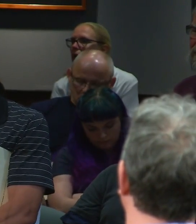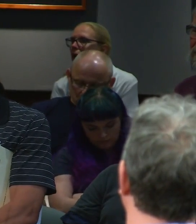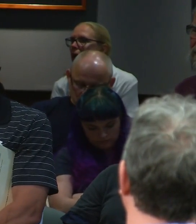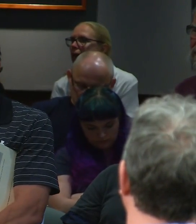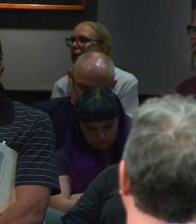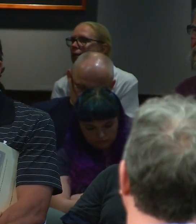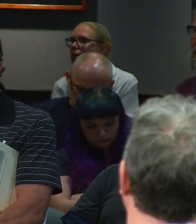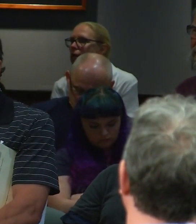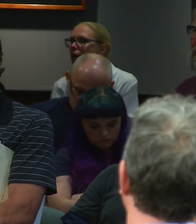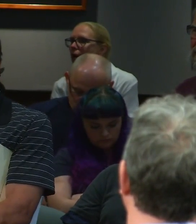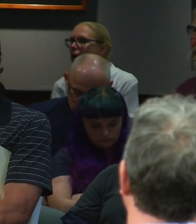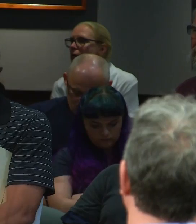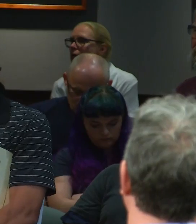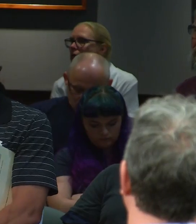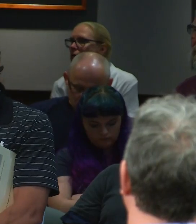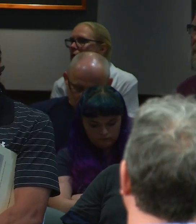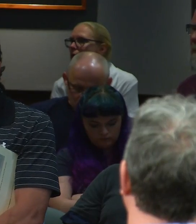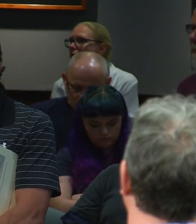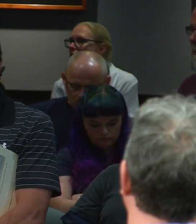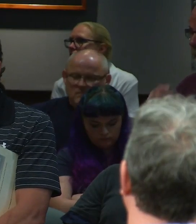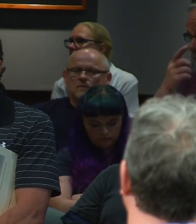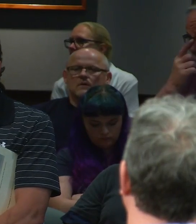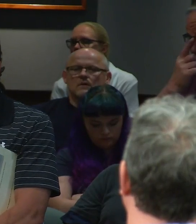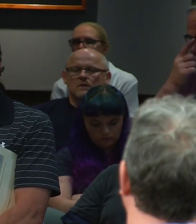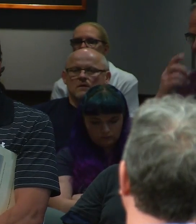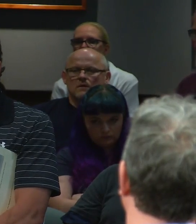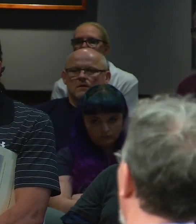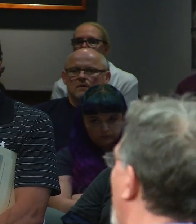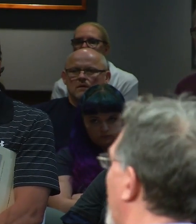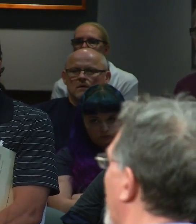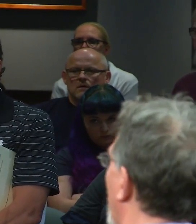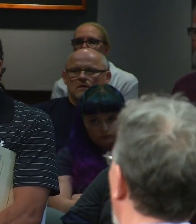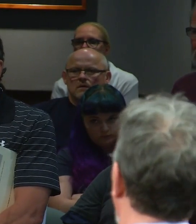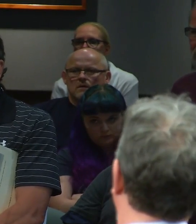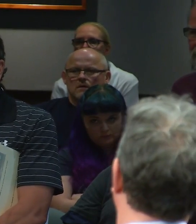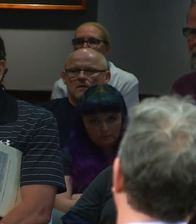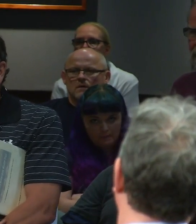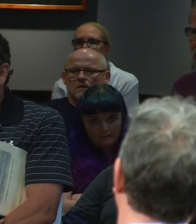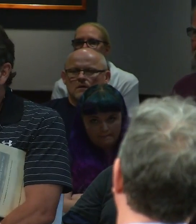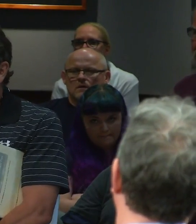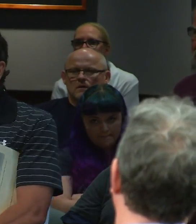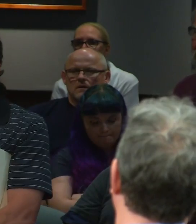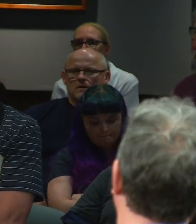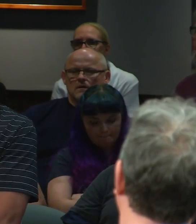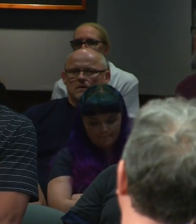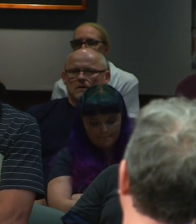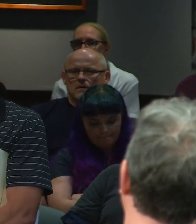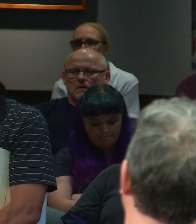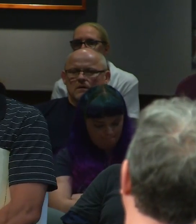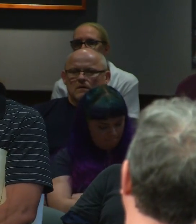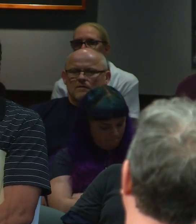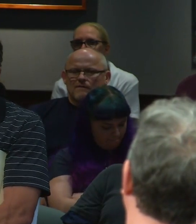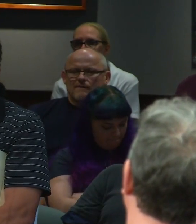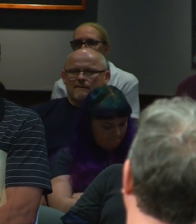I see, and I asked you about it last time we met, was the Arch Bridge. Yes. And We did look at I that. asked you if you could model how many